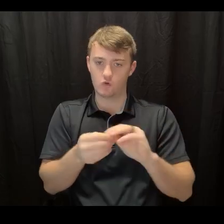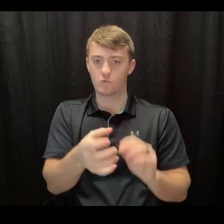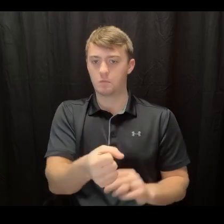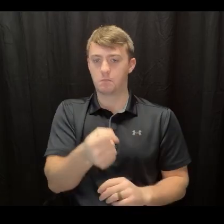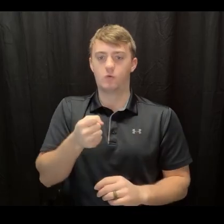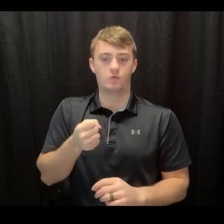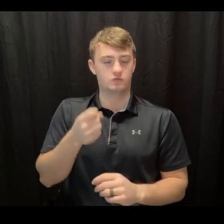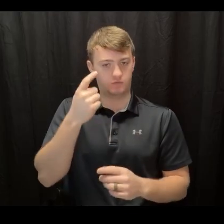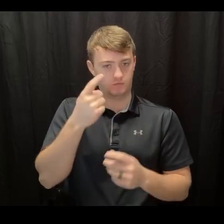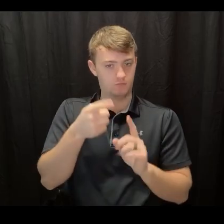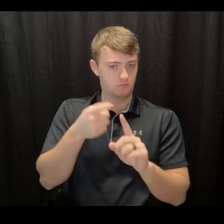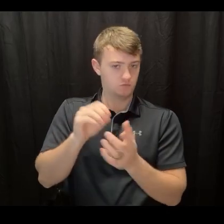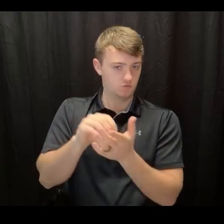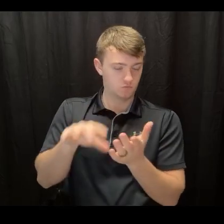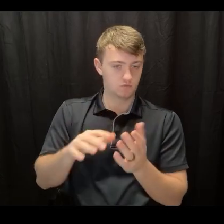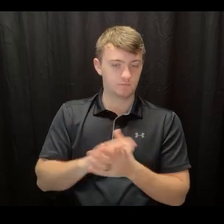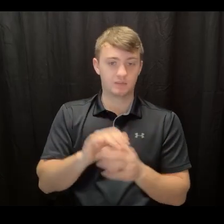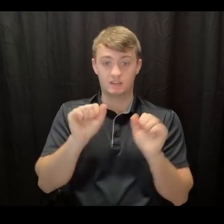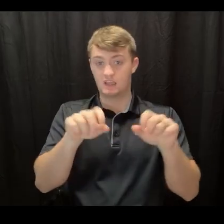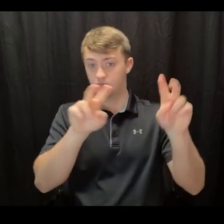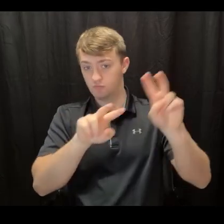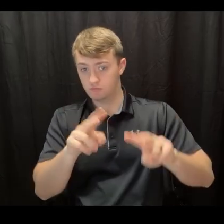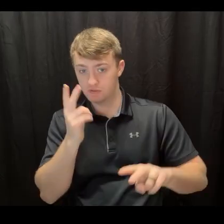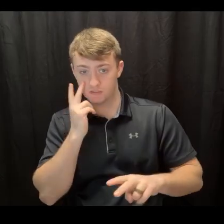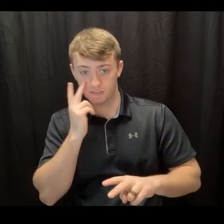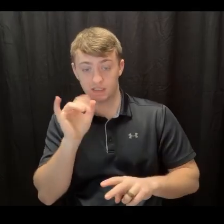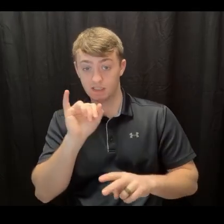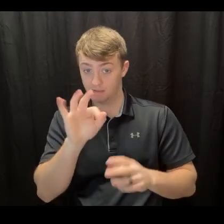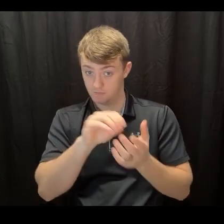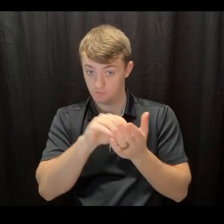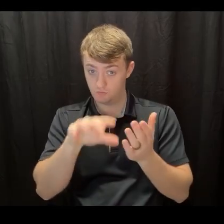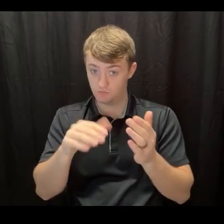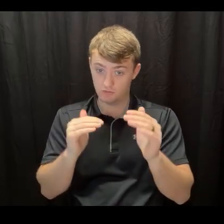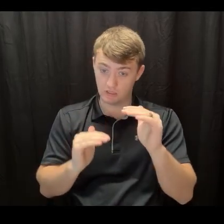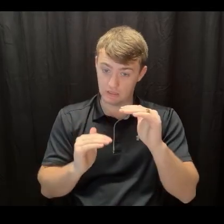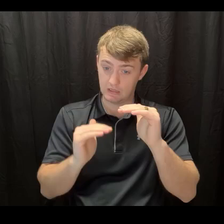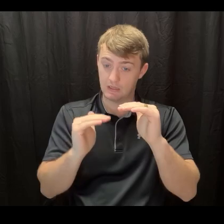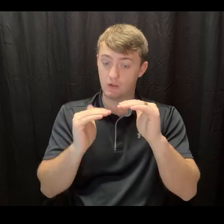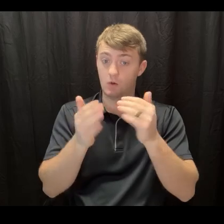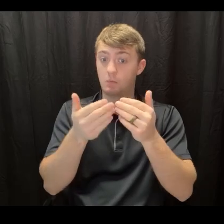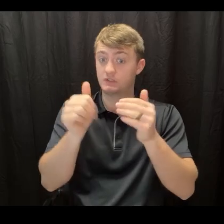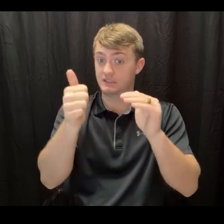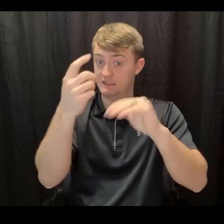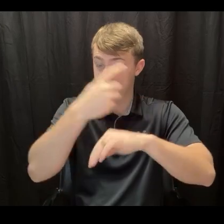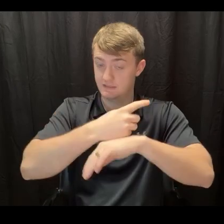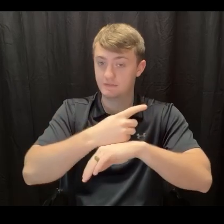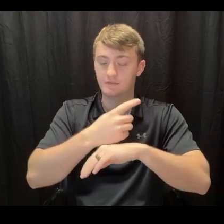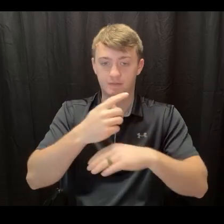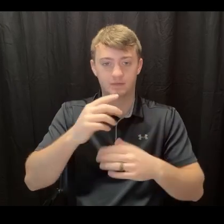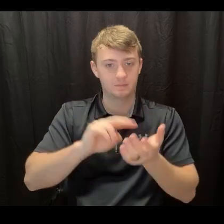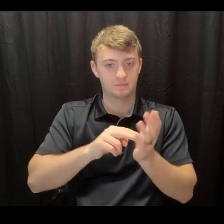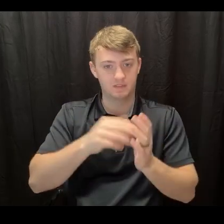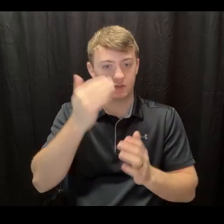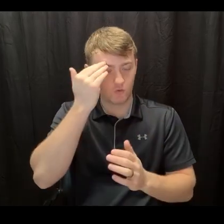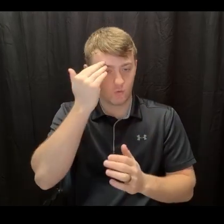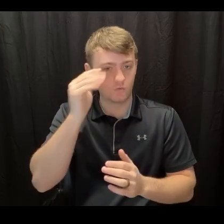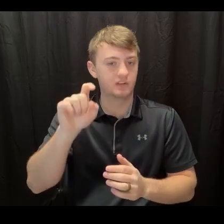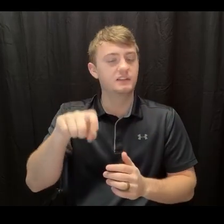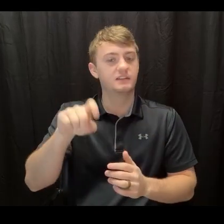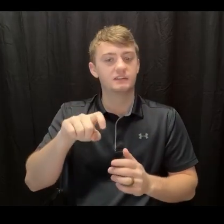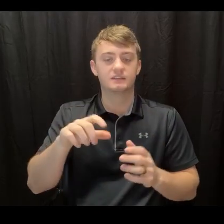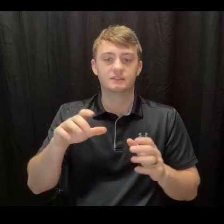total removals for the student, so that you can look and see if a student is getting close to 10 days, knowing you need to